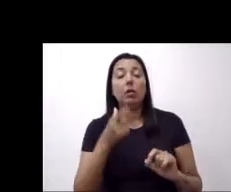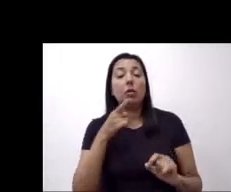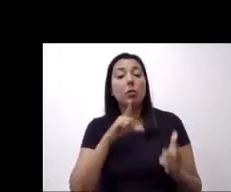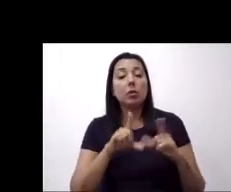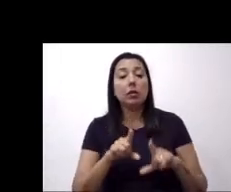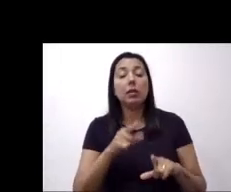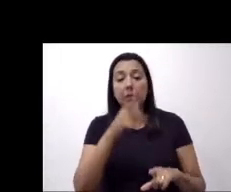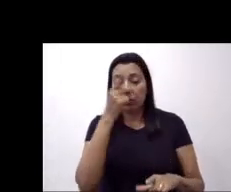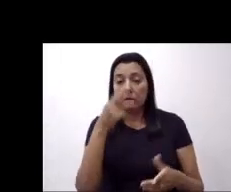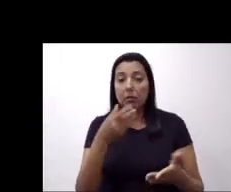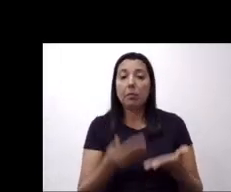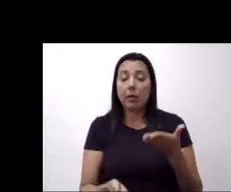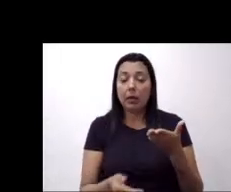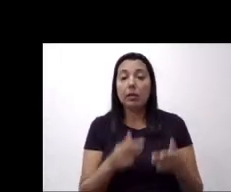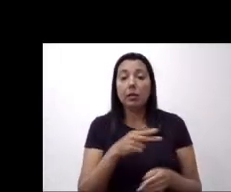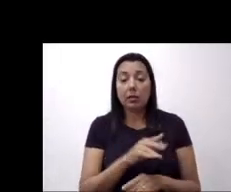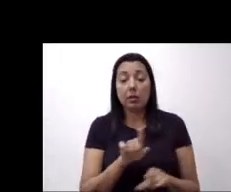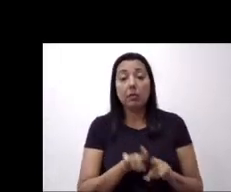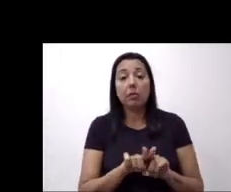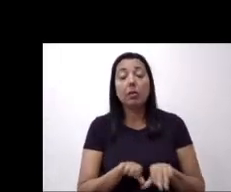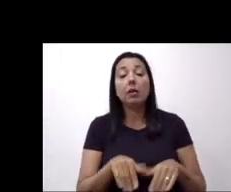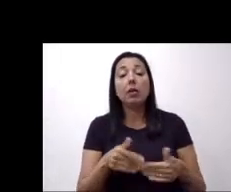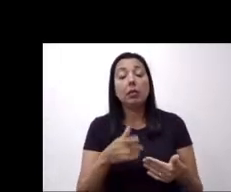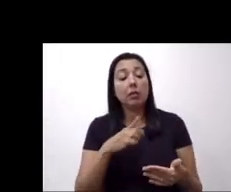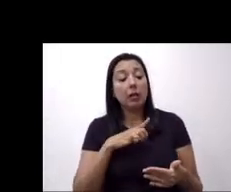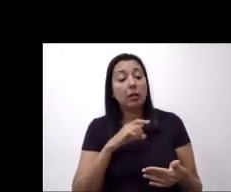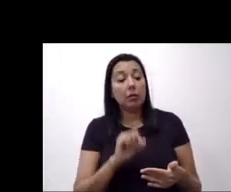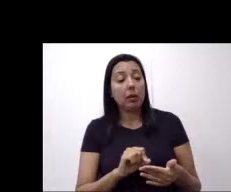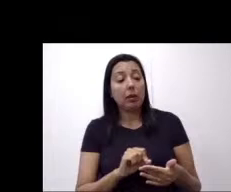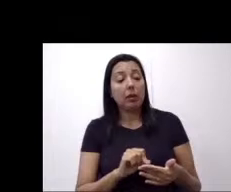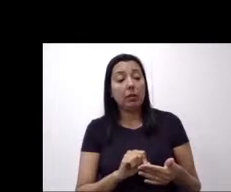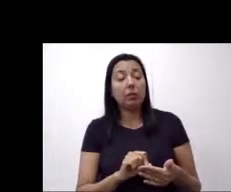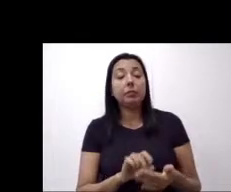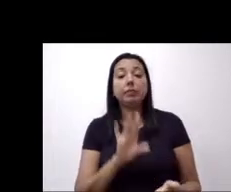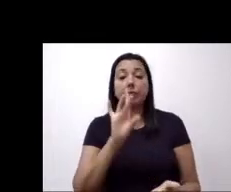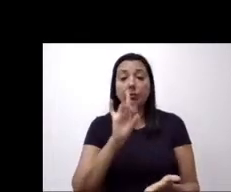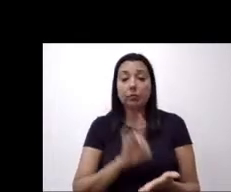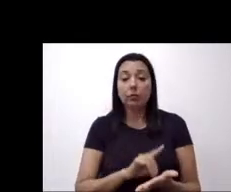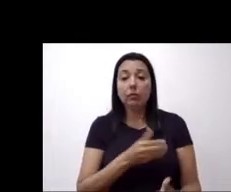they replay the legitimacy of government and they play